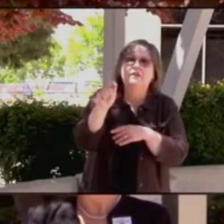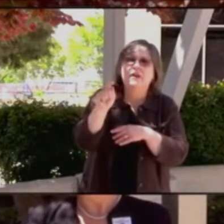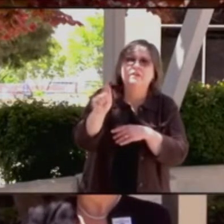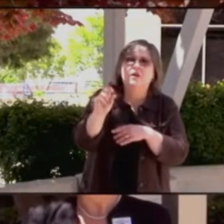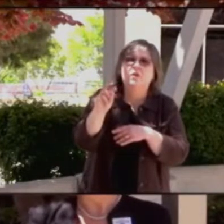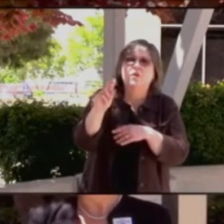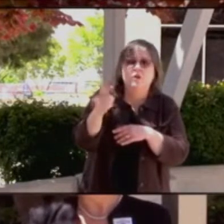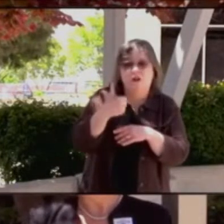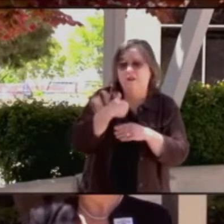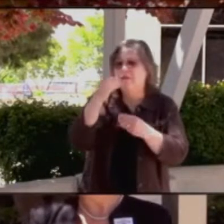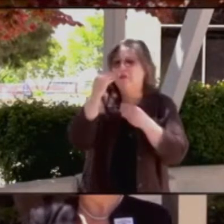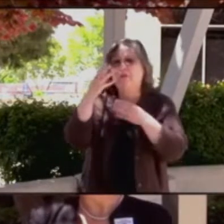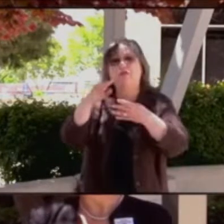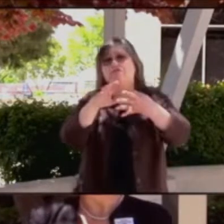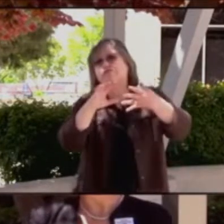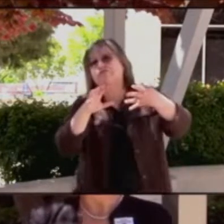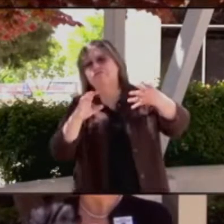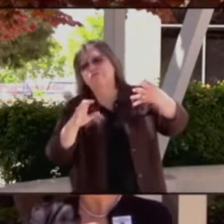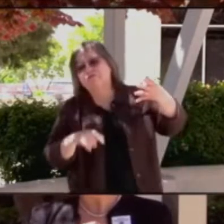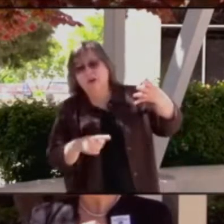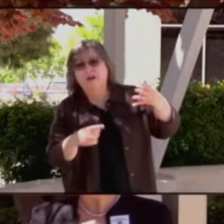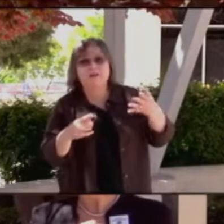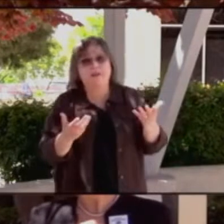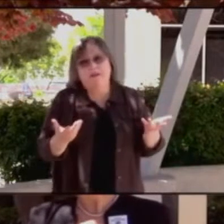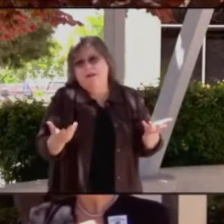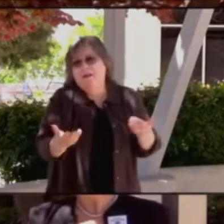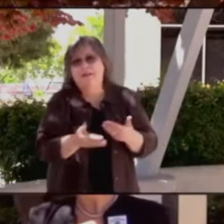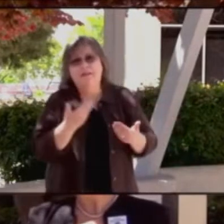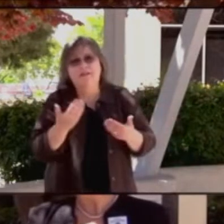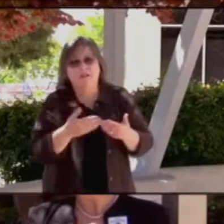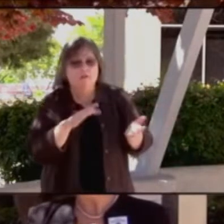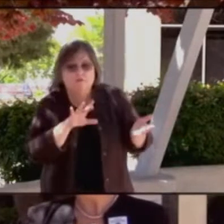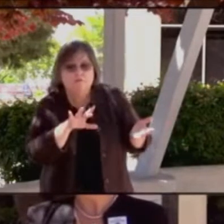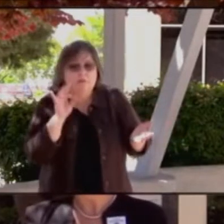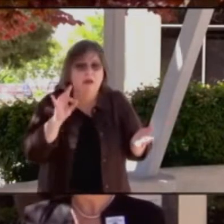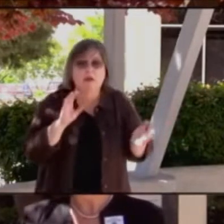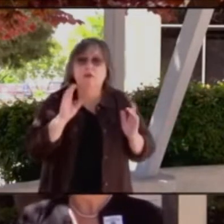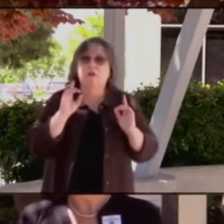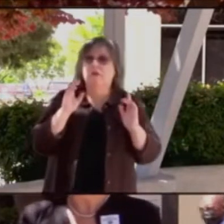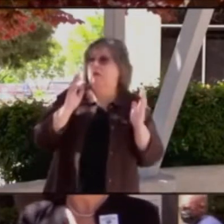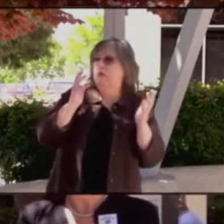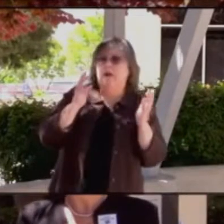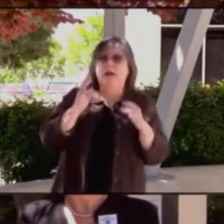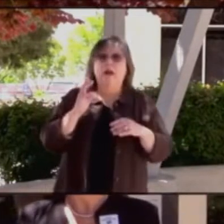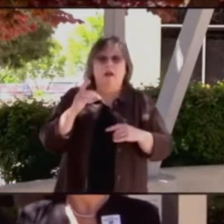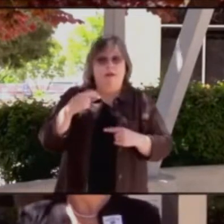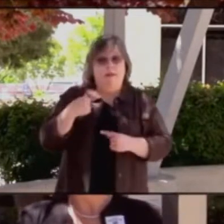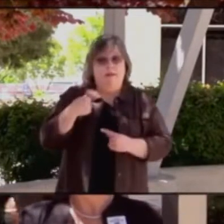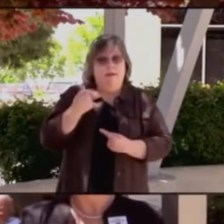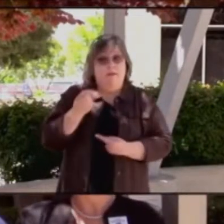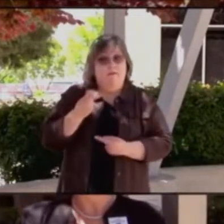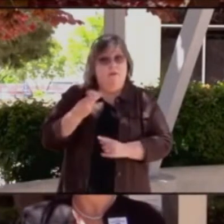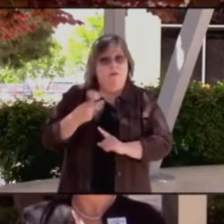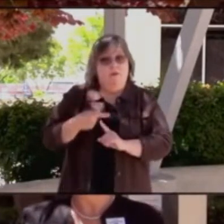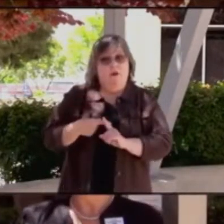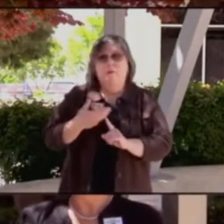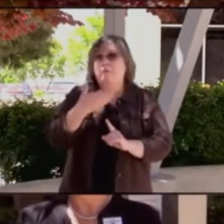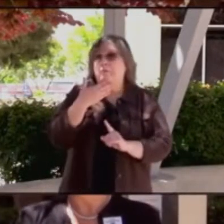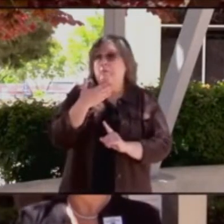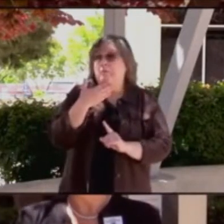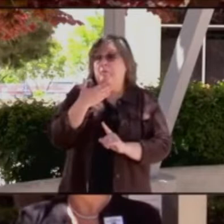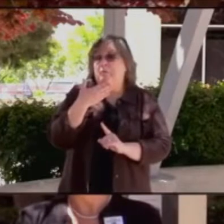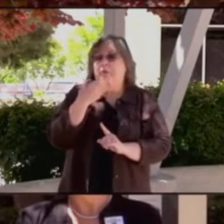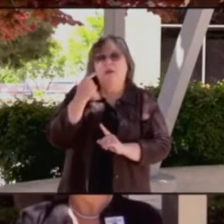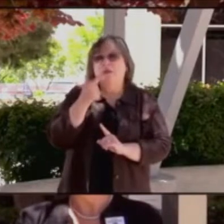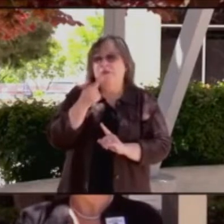excuse. Over the last several months, it's become clearer and clearer that getting vaccinated is the single best thing that you can do